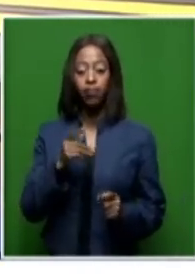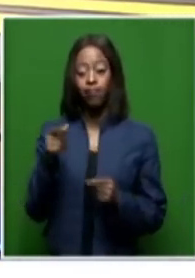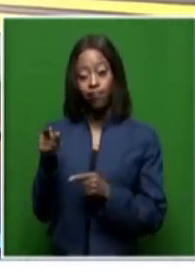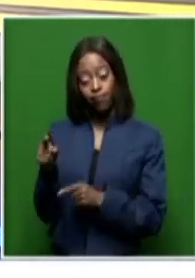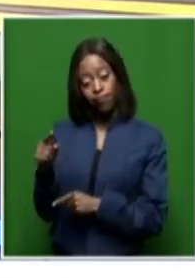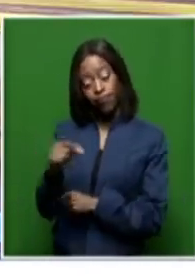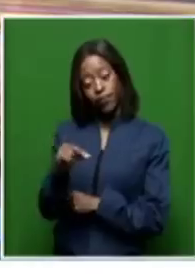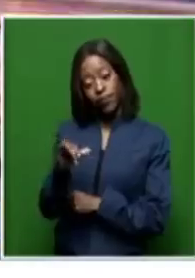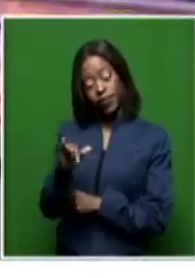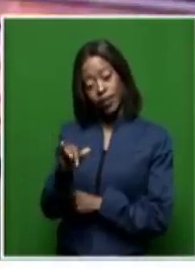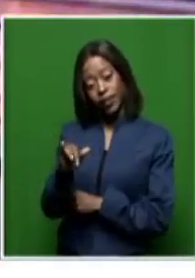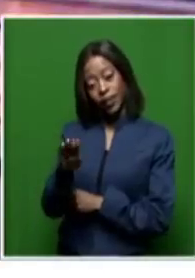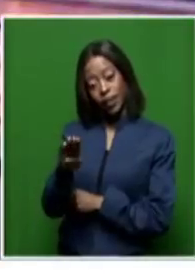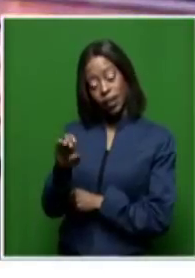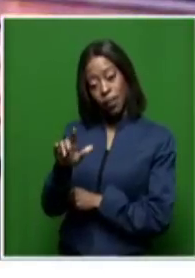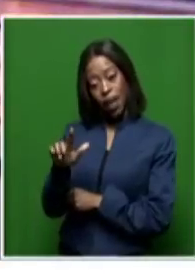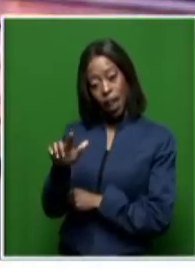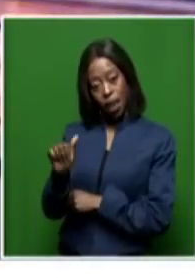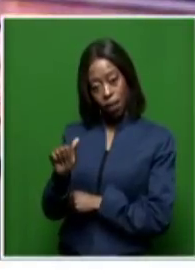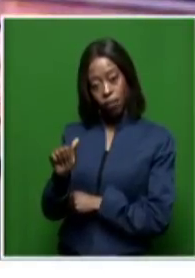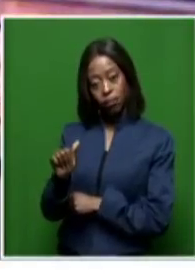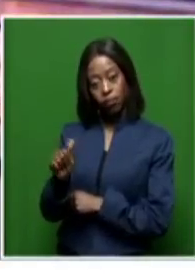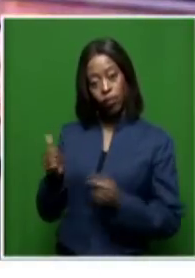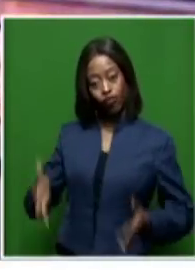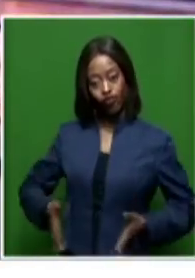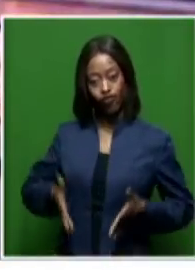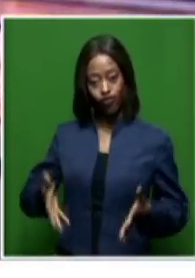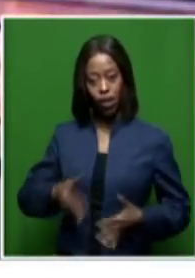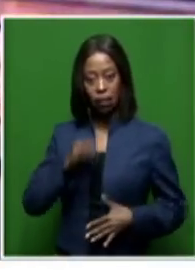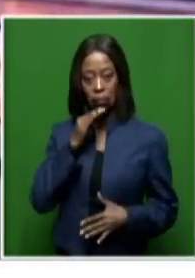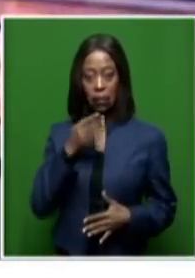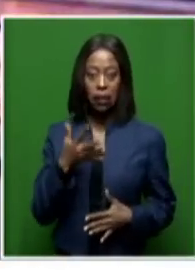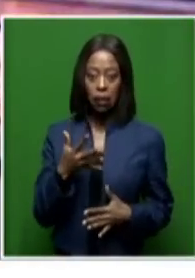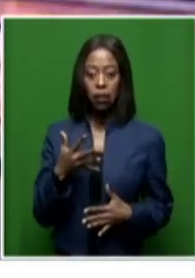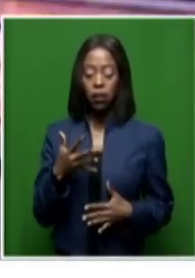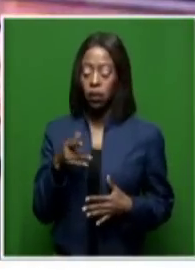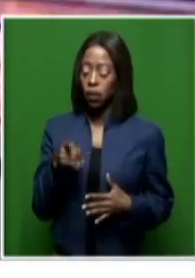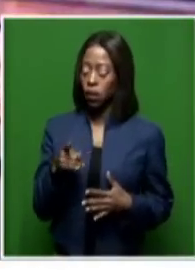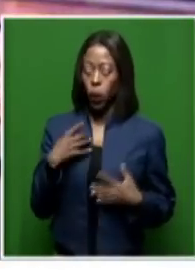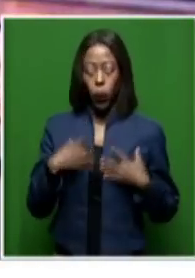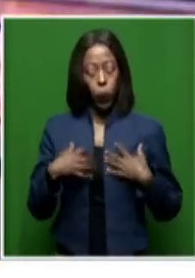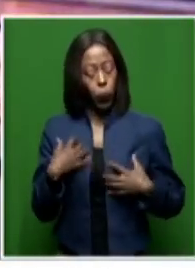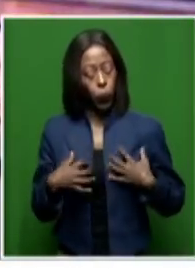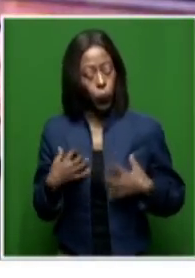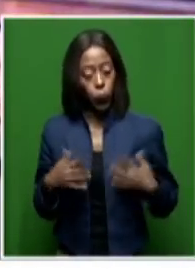Gibela trains. So it is an exciting